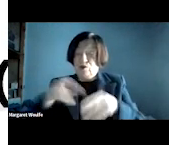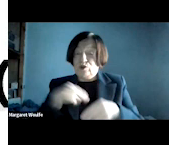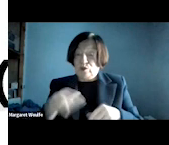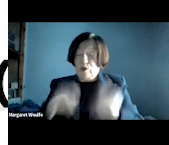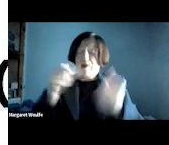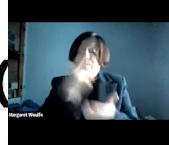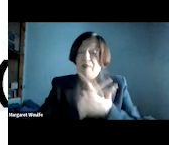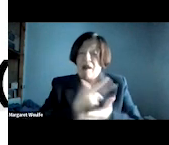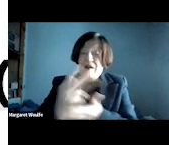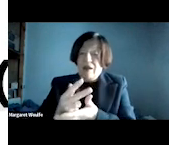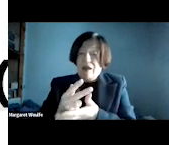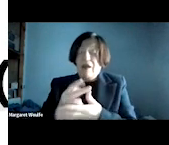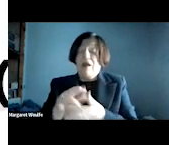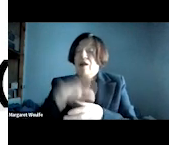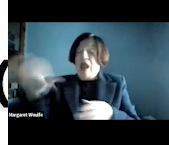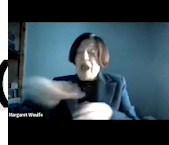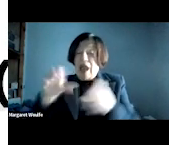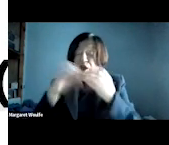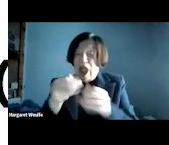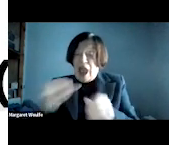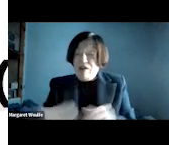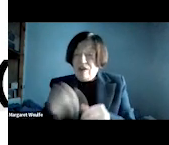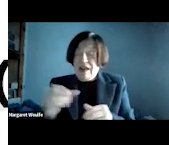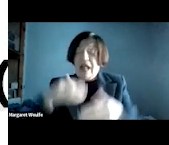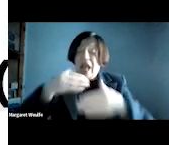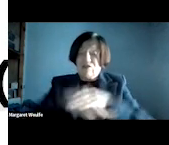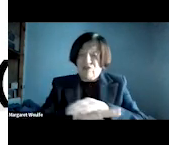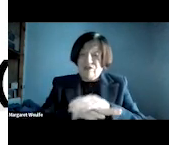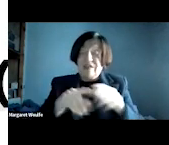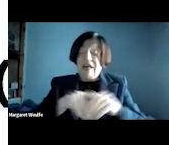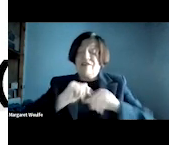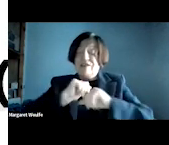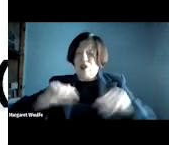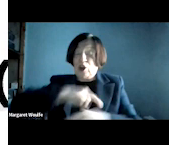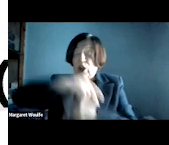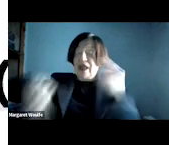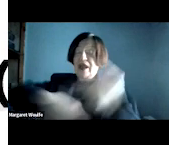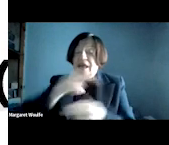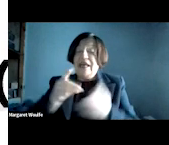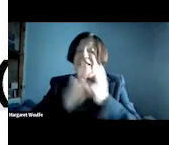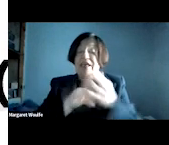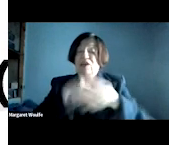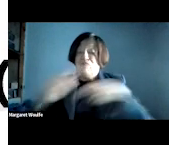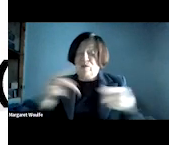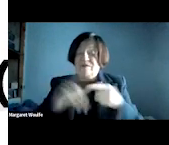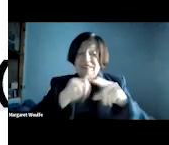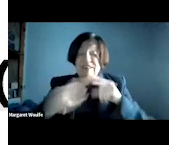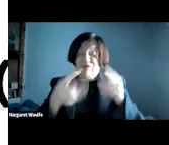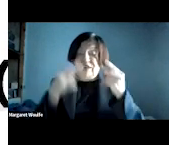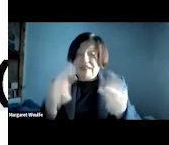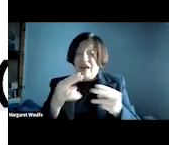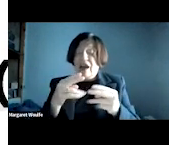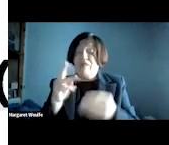parking, communal areas, entrances and circulation areas within dwellings, key rooms and facilities within dwellings, and private